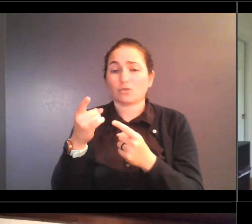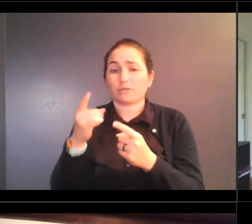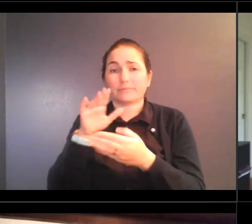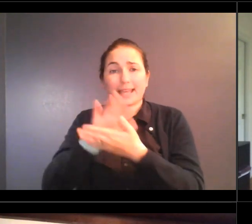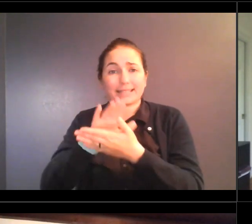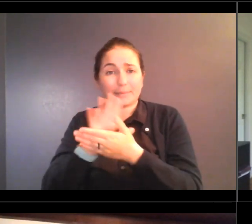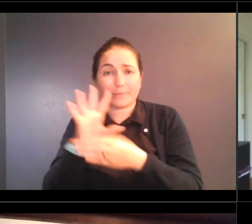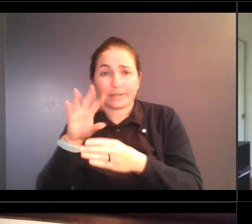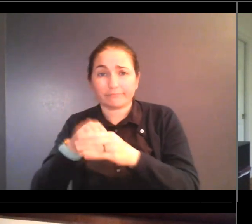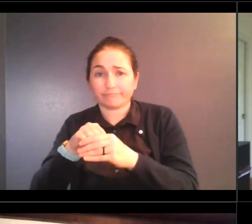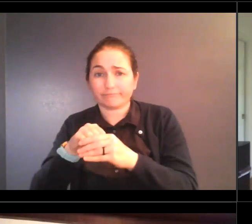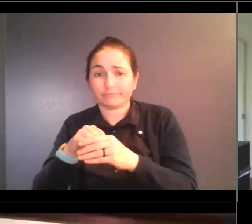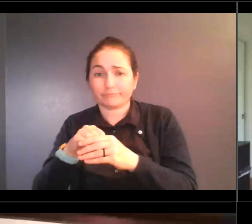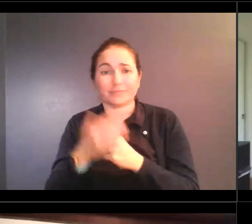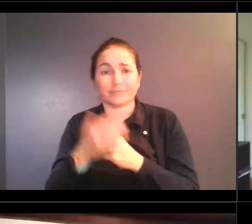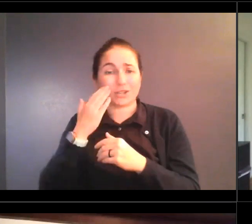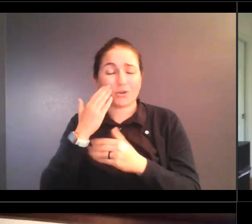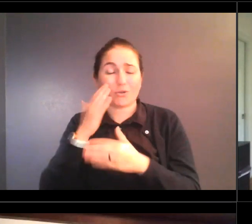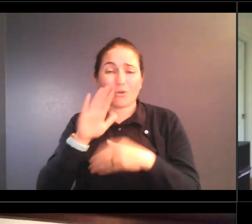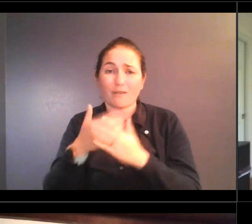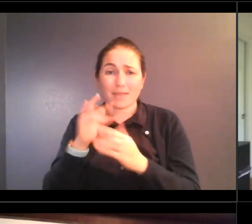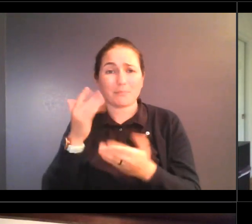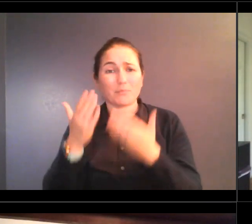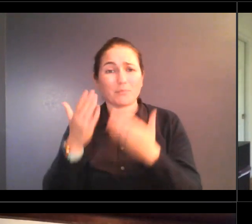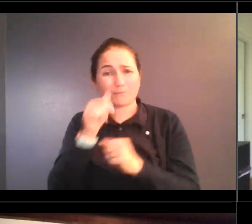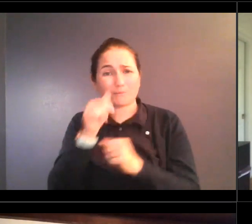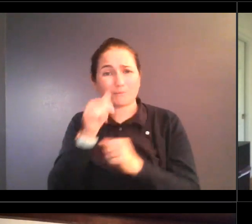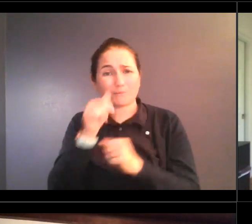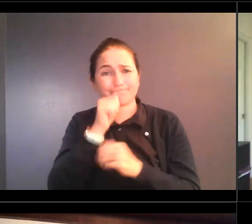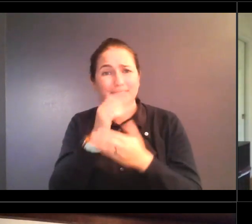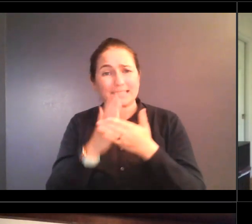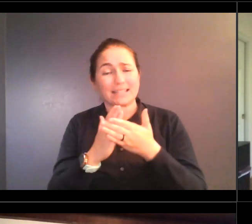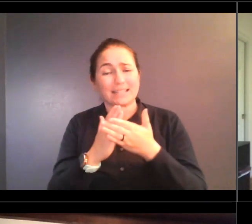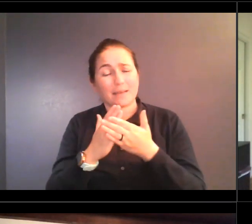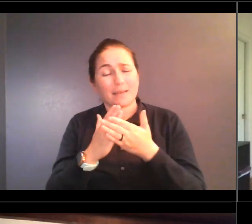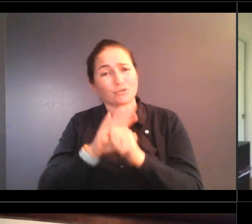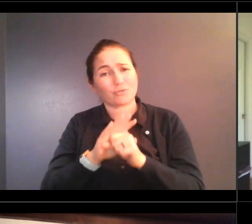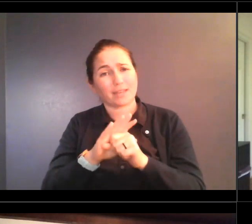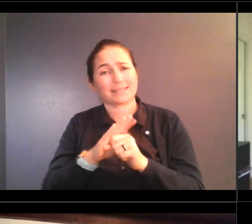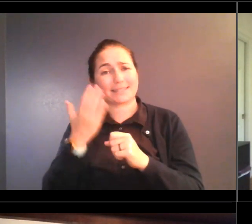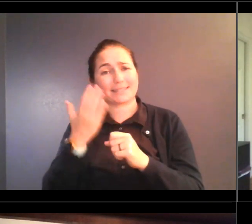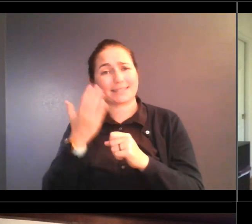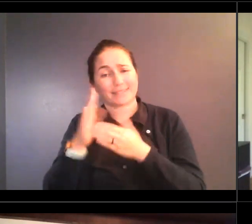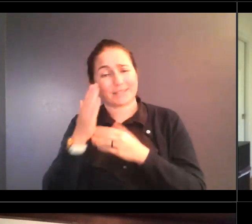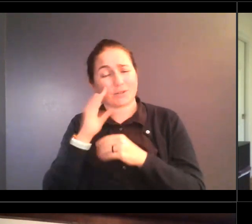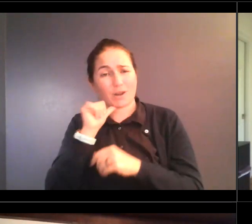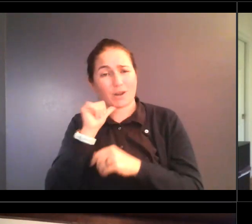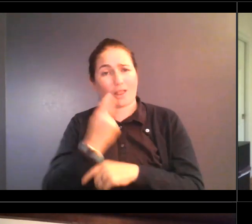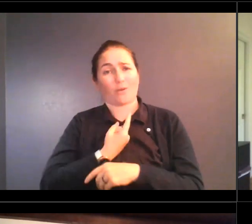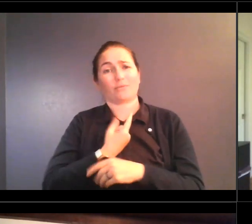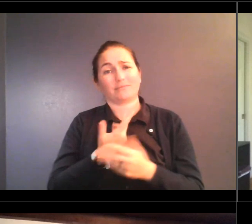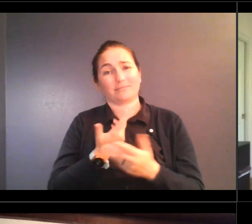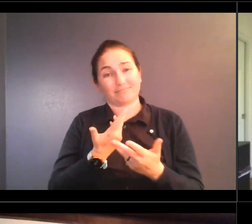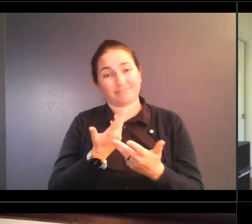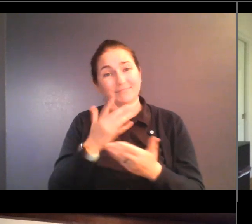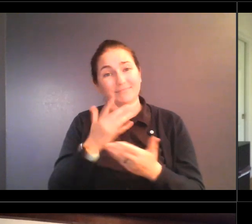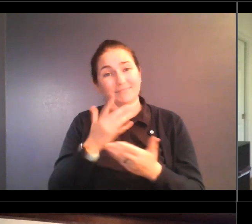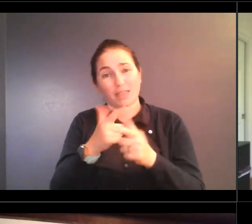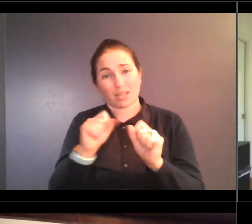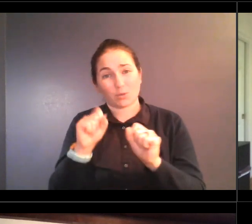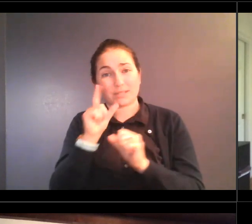or all academia, any of that, you're probably dealing with some stress, and it's nice to know that you're not alone. So I think that's part of Linguist Twitter for